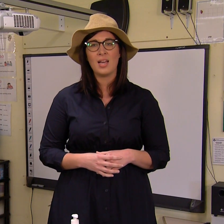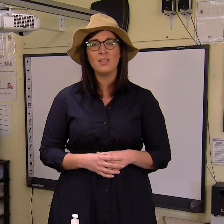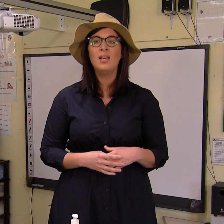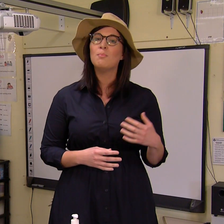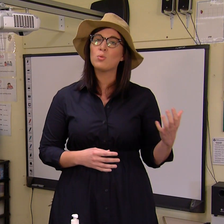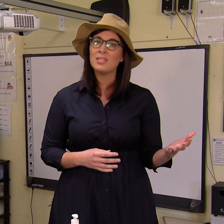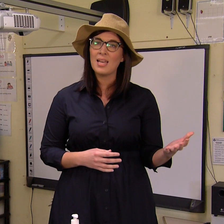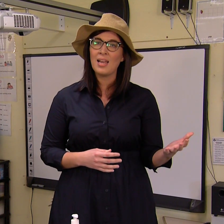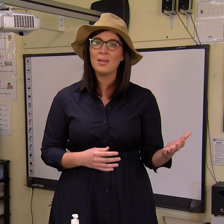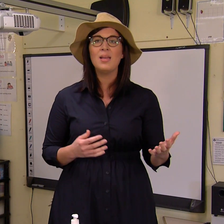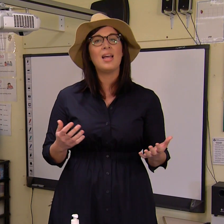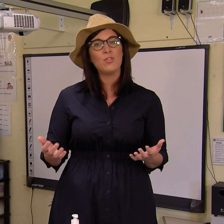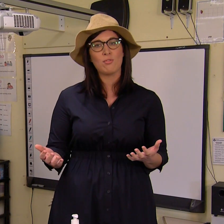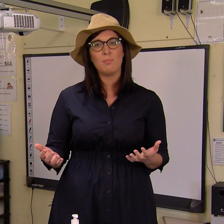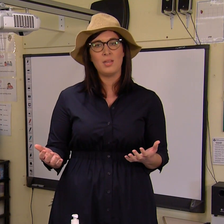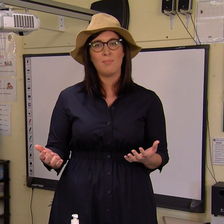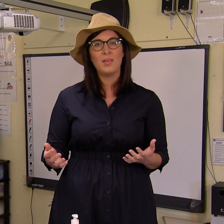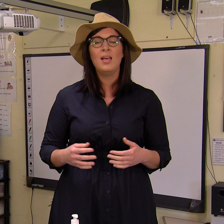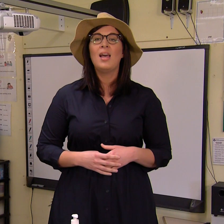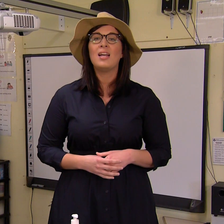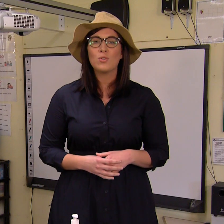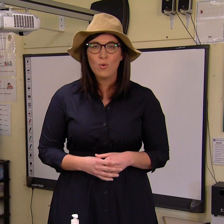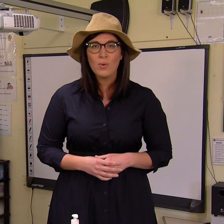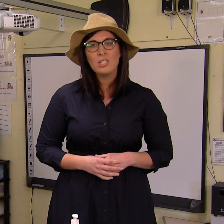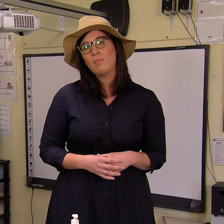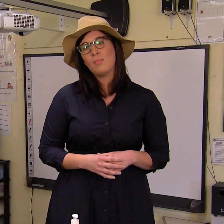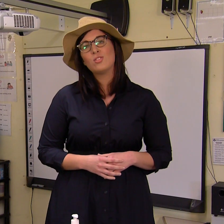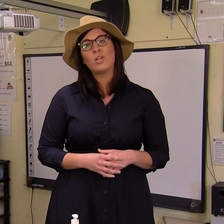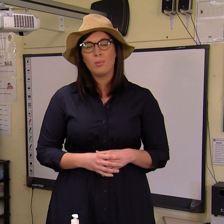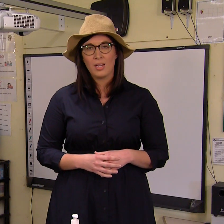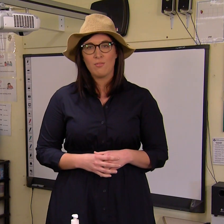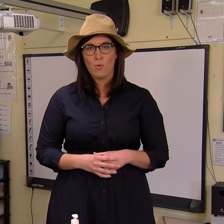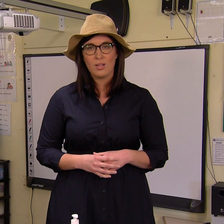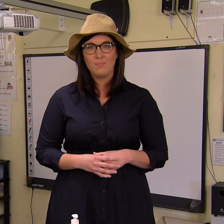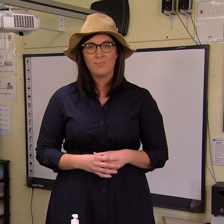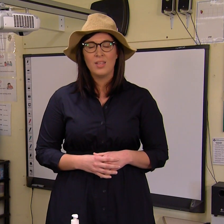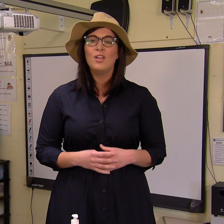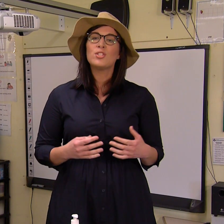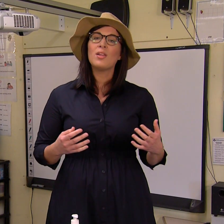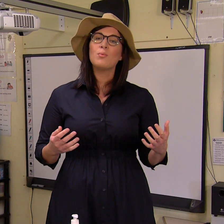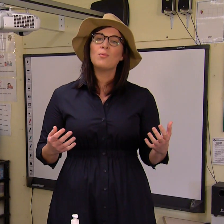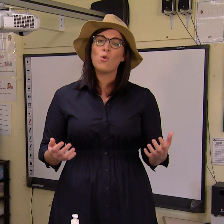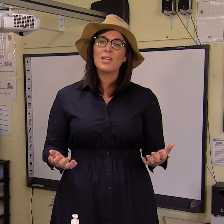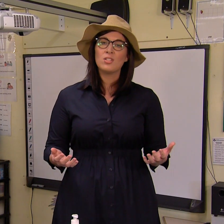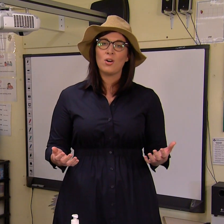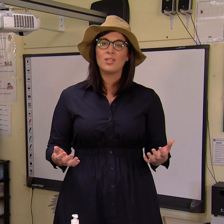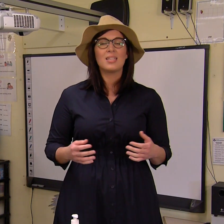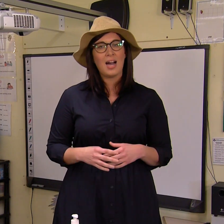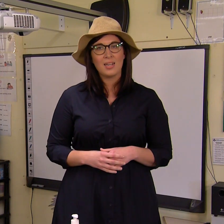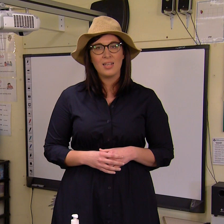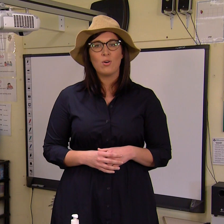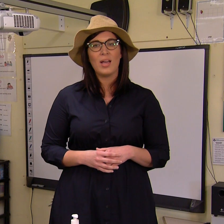part of the day between 10 a.m. and 3 p.m. and always remember to drink plenty of water. So whether we are walking the